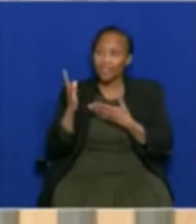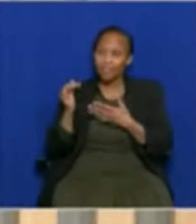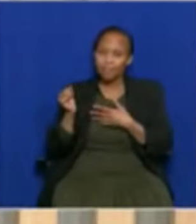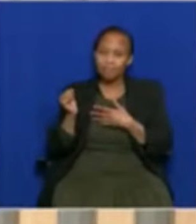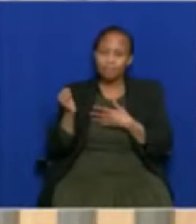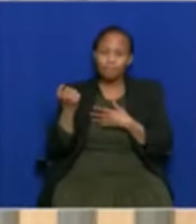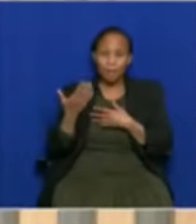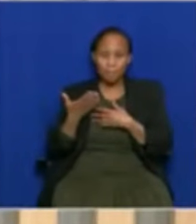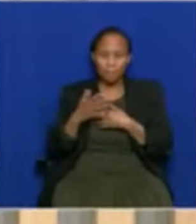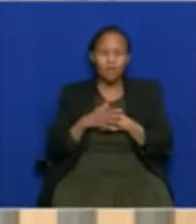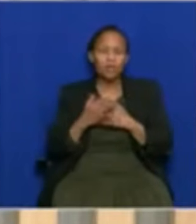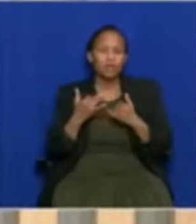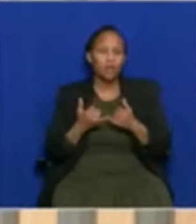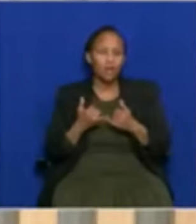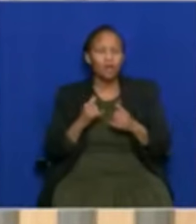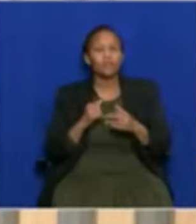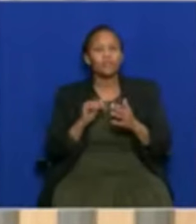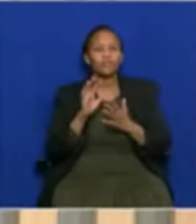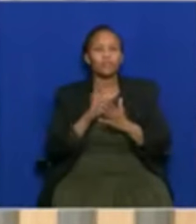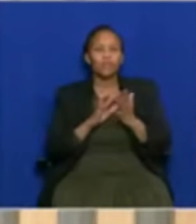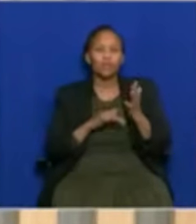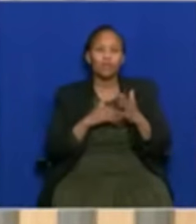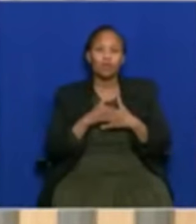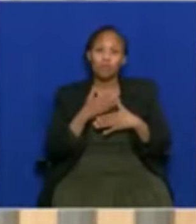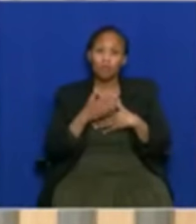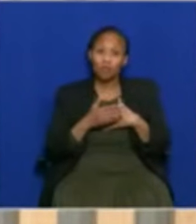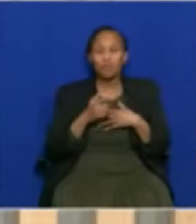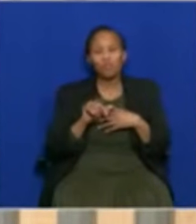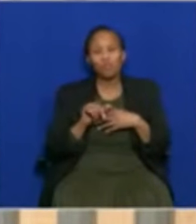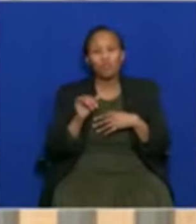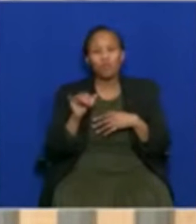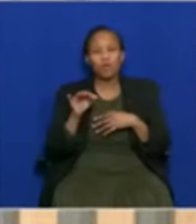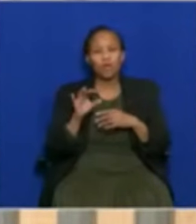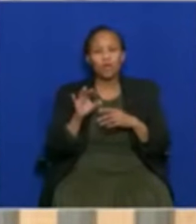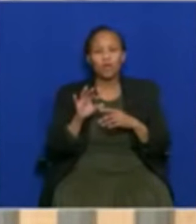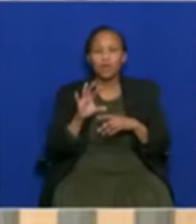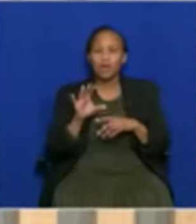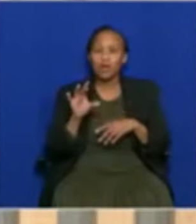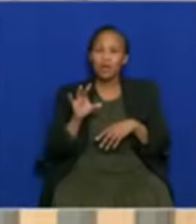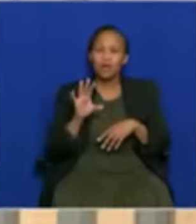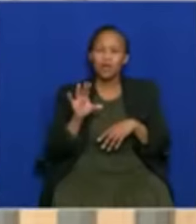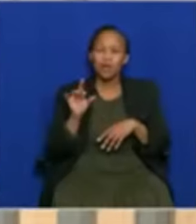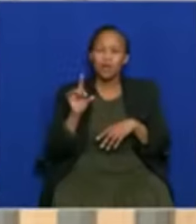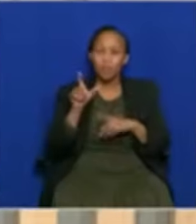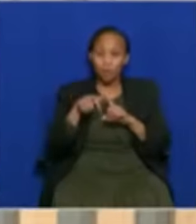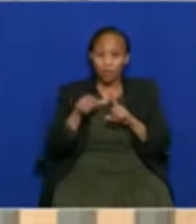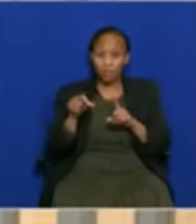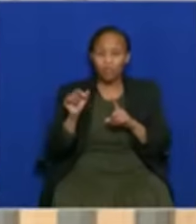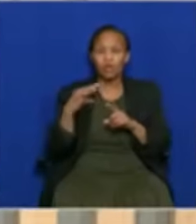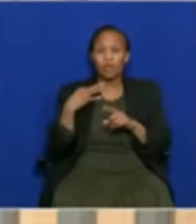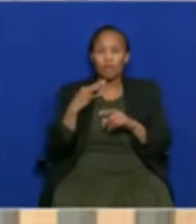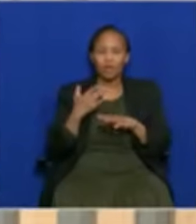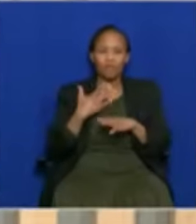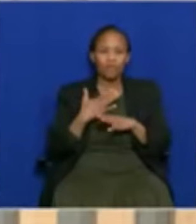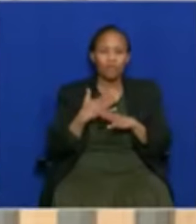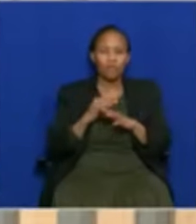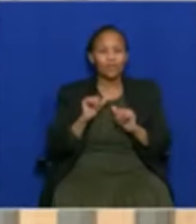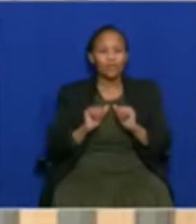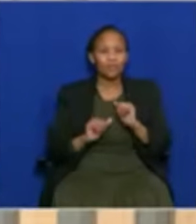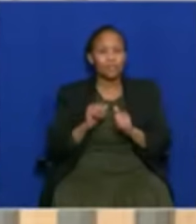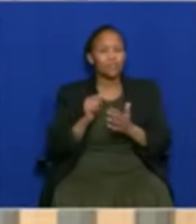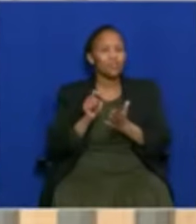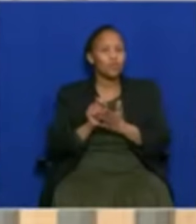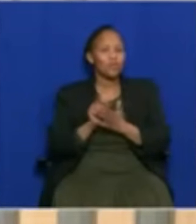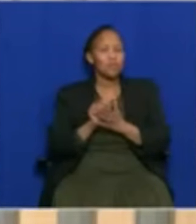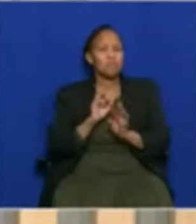to the undermentioned candidates, their practical and or written assessments, written responses or replies, and it's in